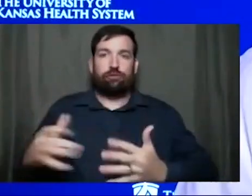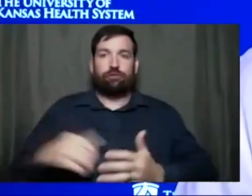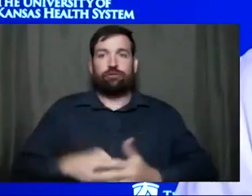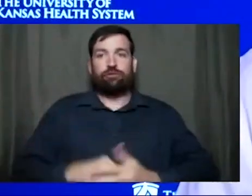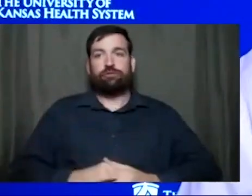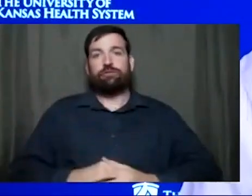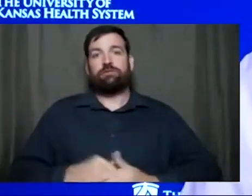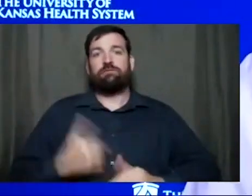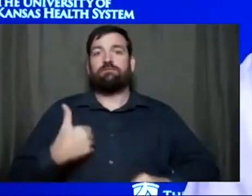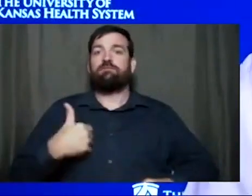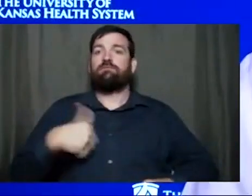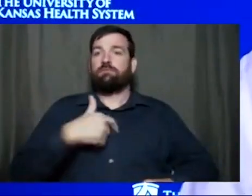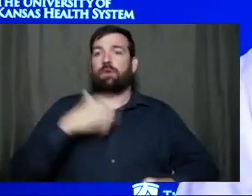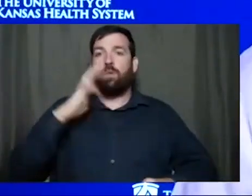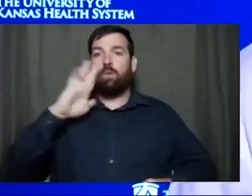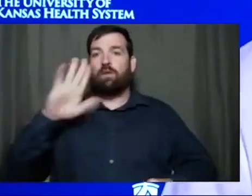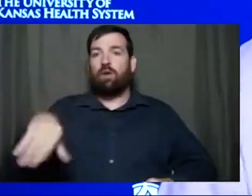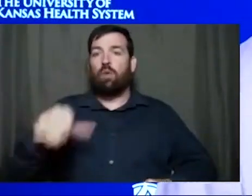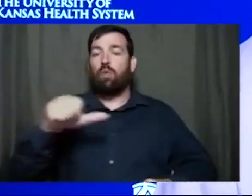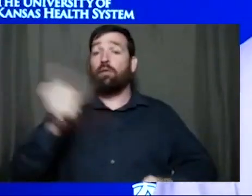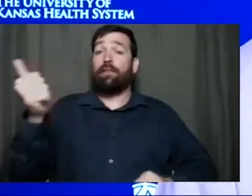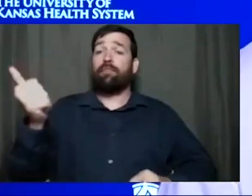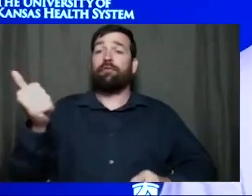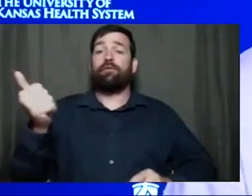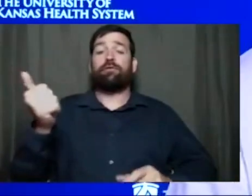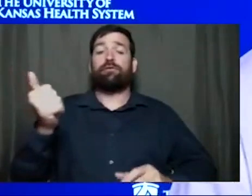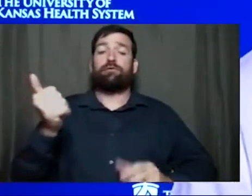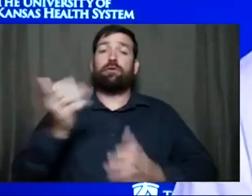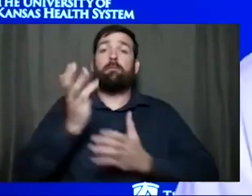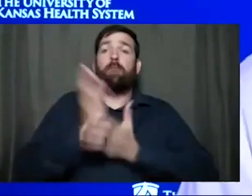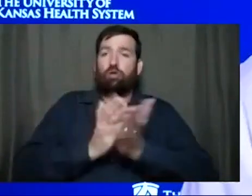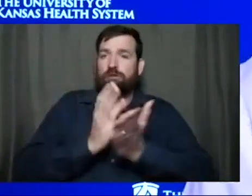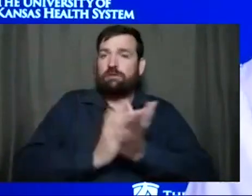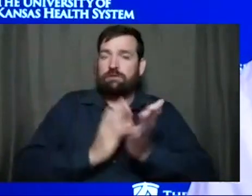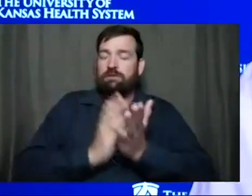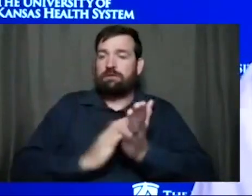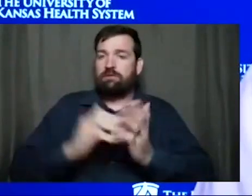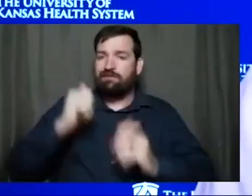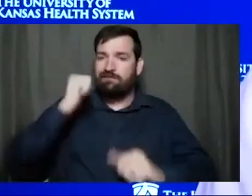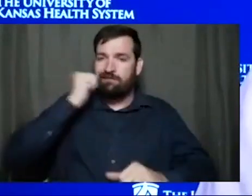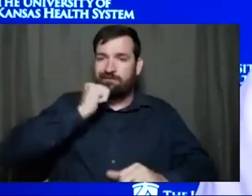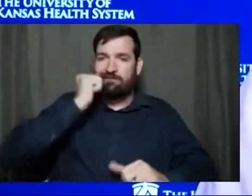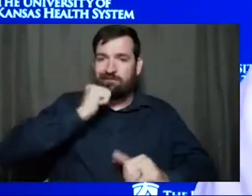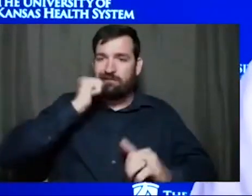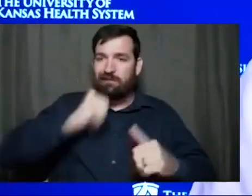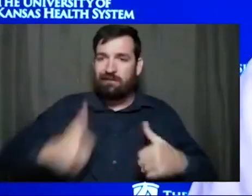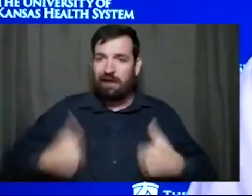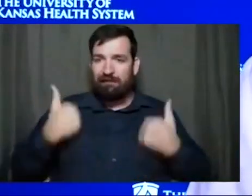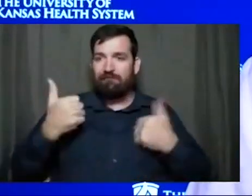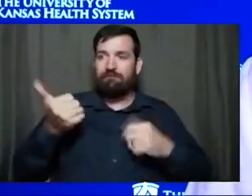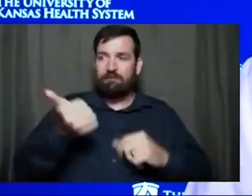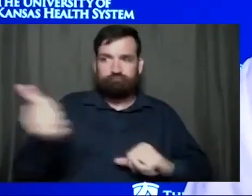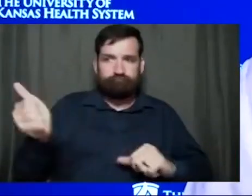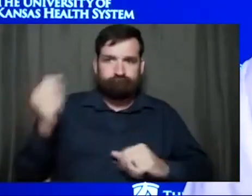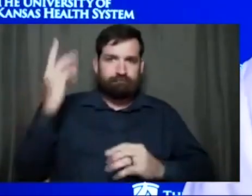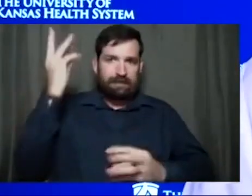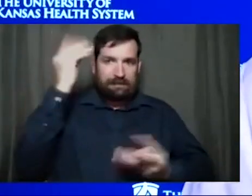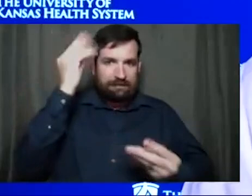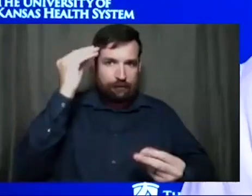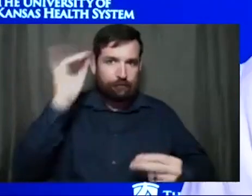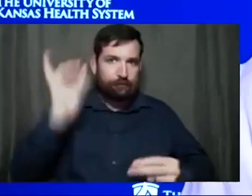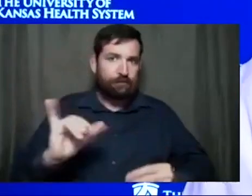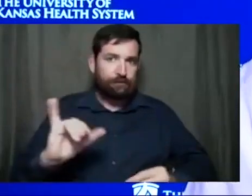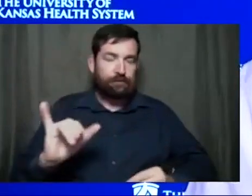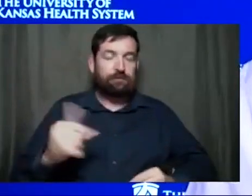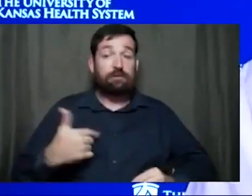are other aspects of daily life that the leaders take into account. We really try to